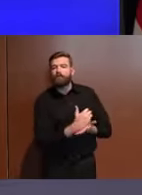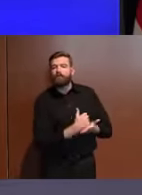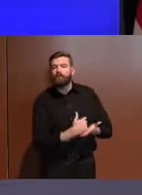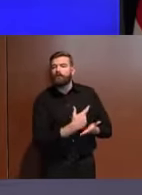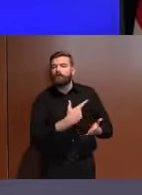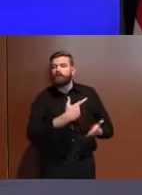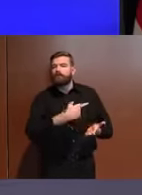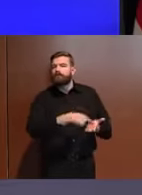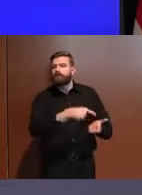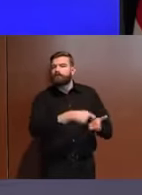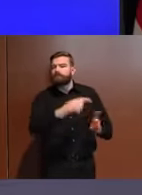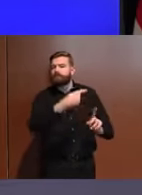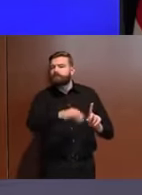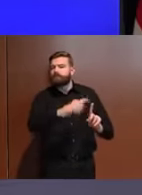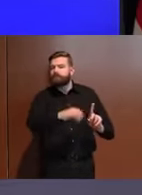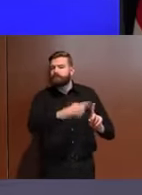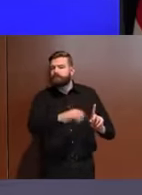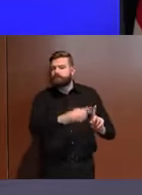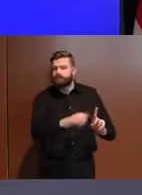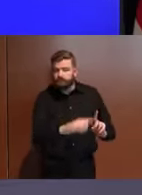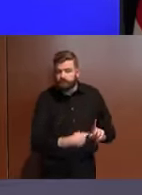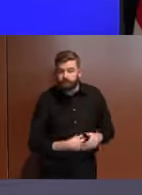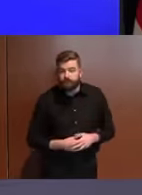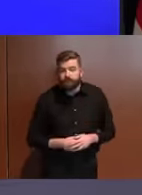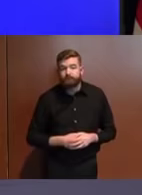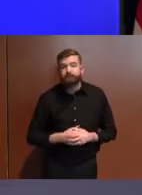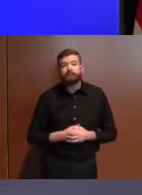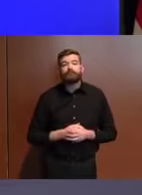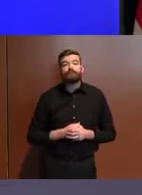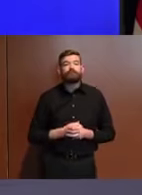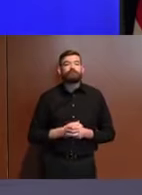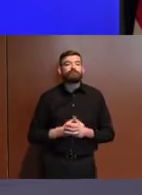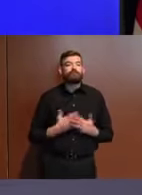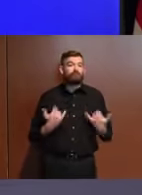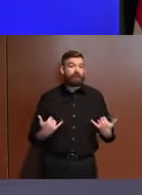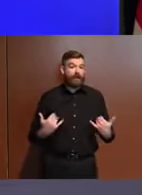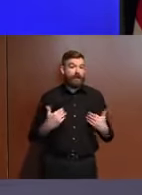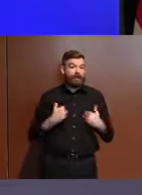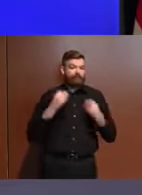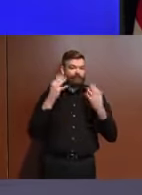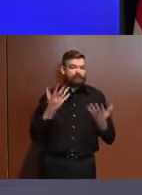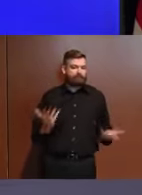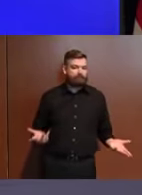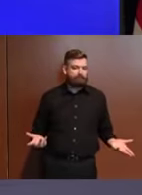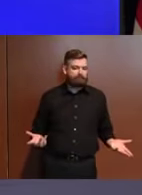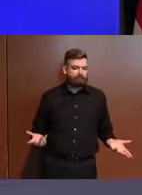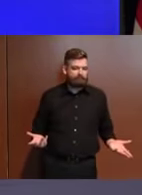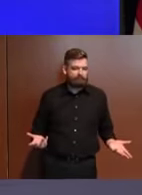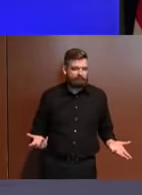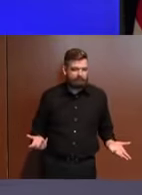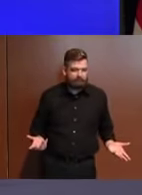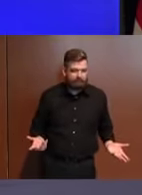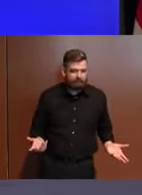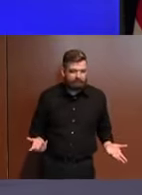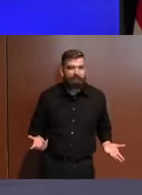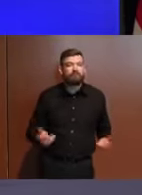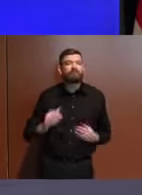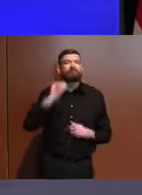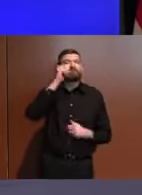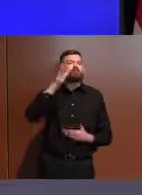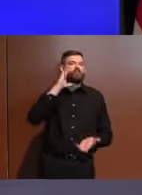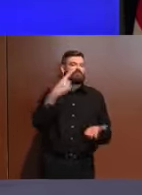an answer for you on that tomorrow, but we will on the mortgage side, and that's a big piece of this